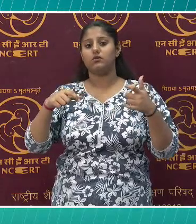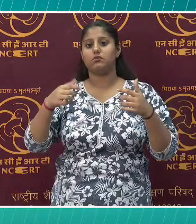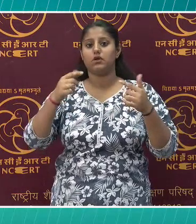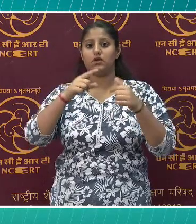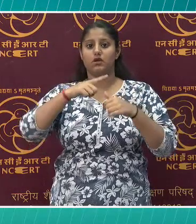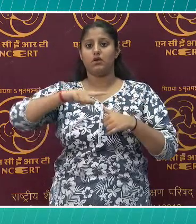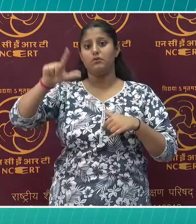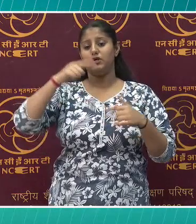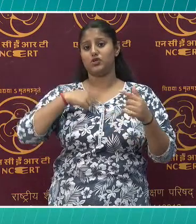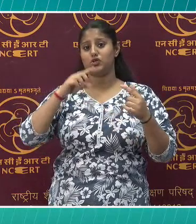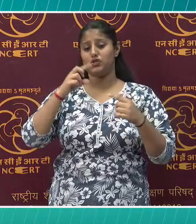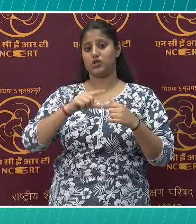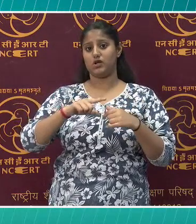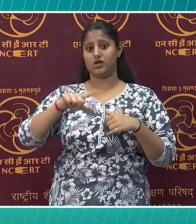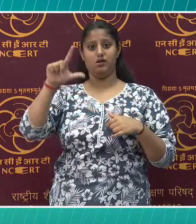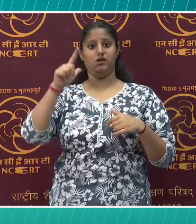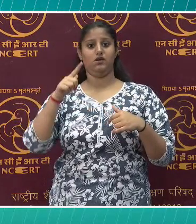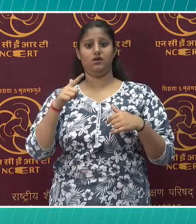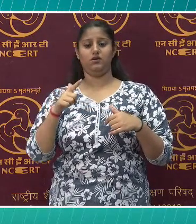be very